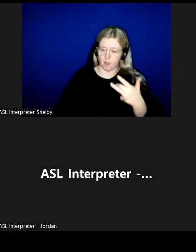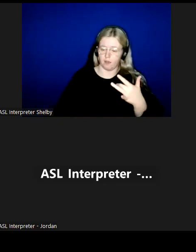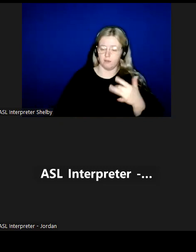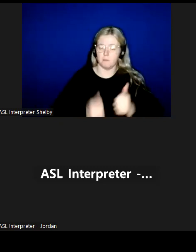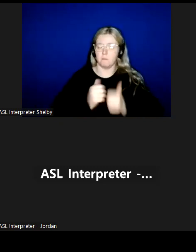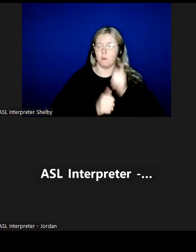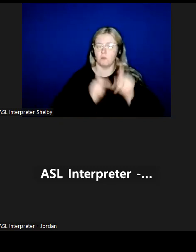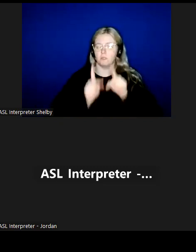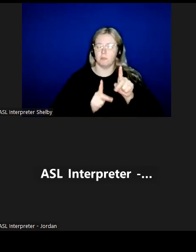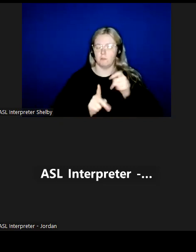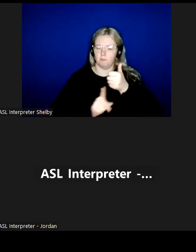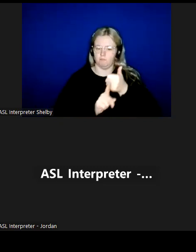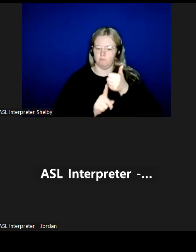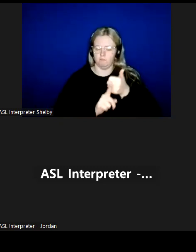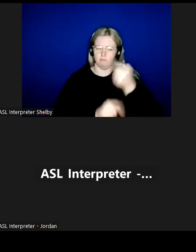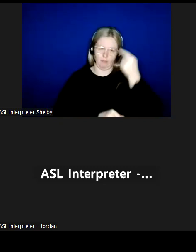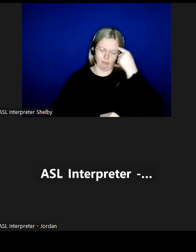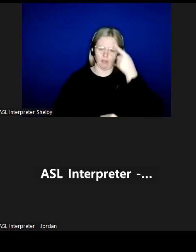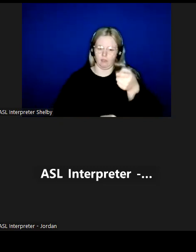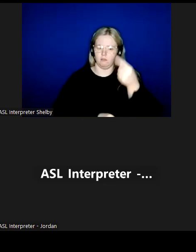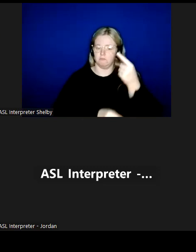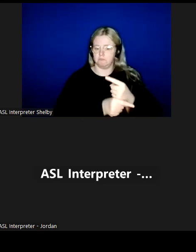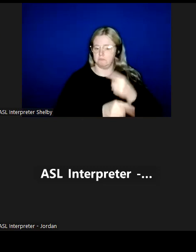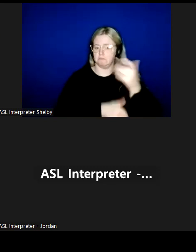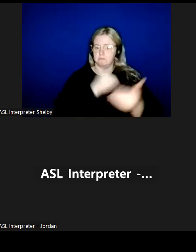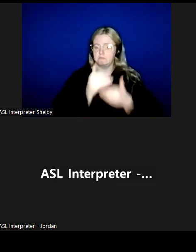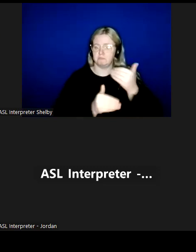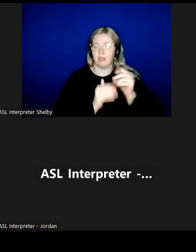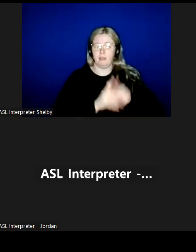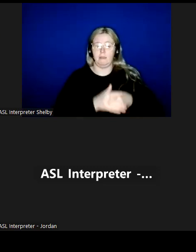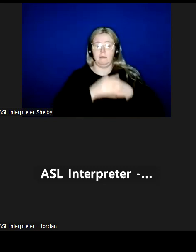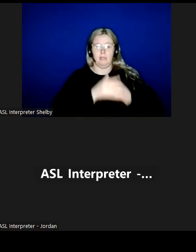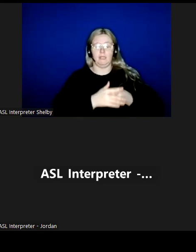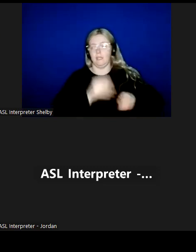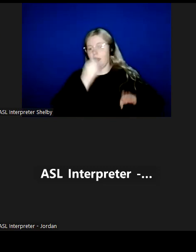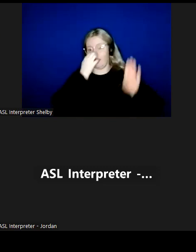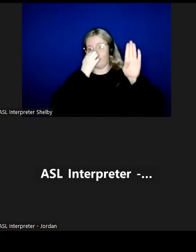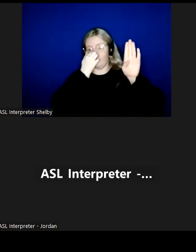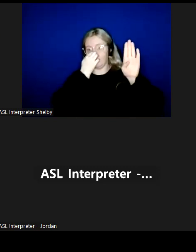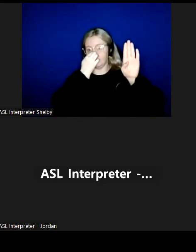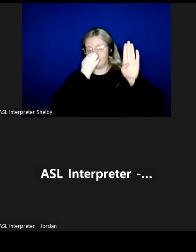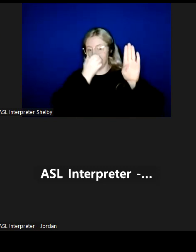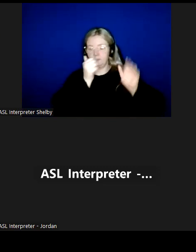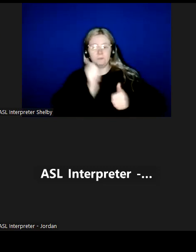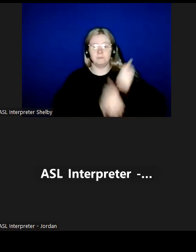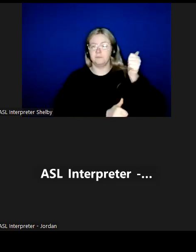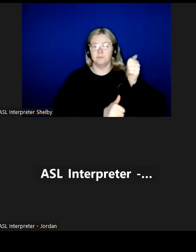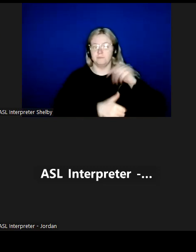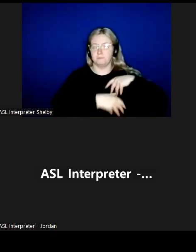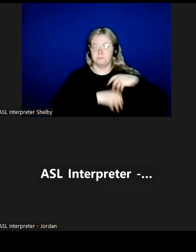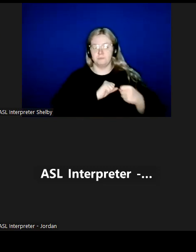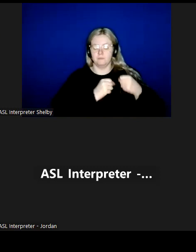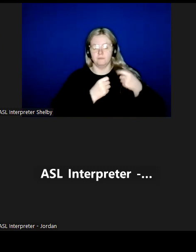their life. That at the beginning is when you experience the most amount of